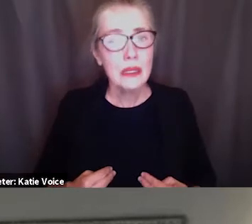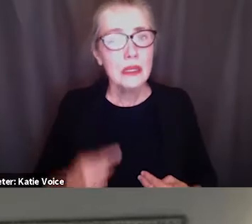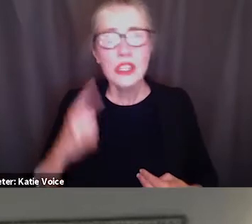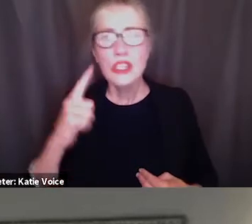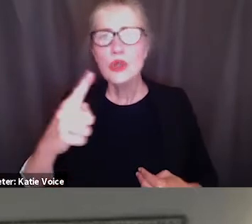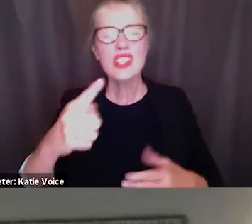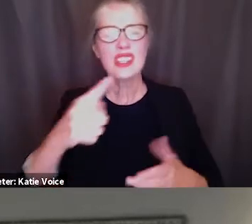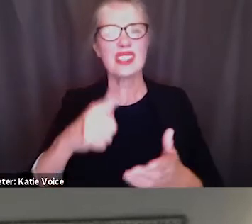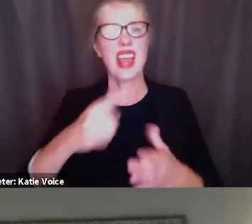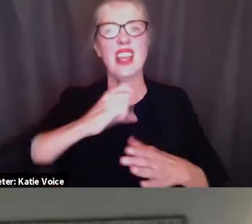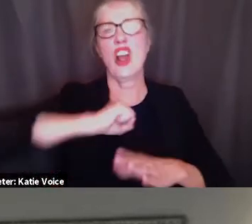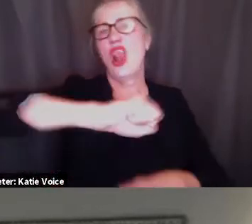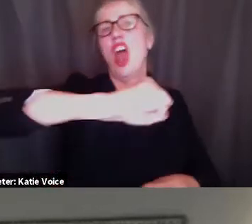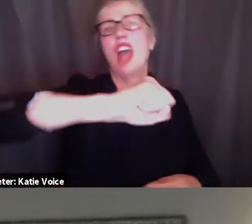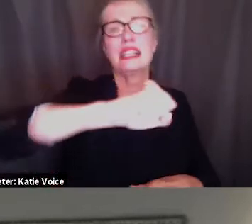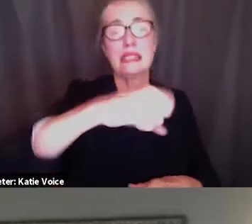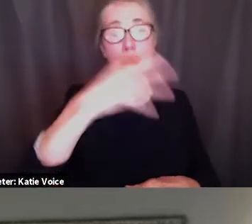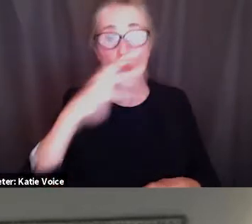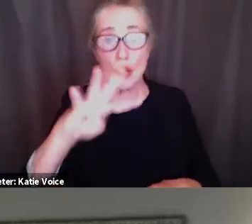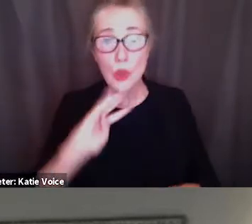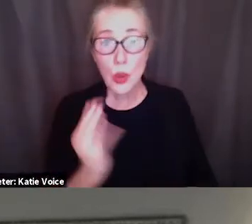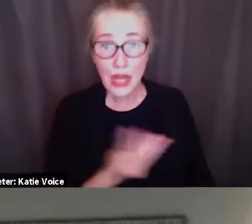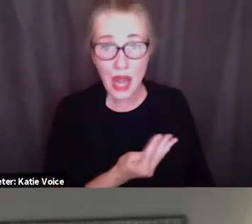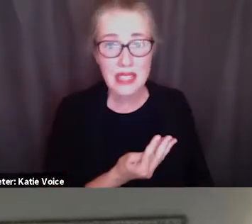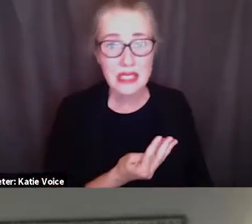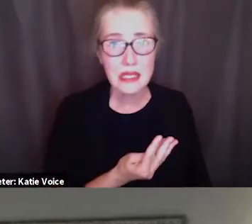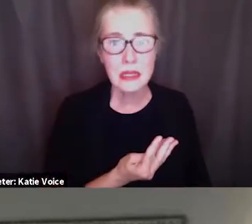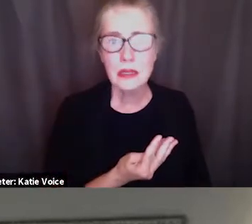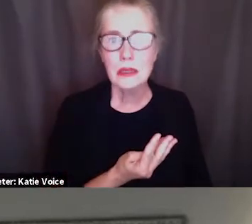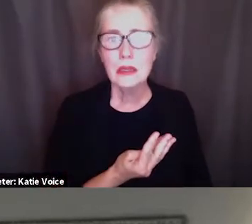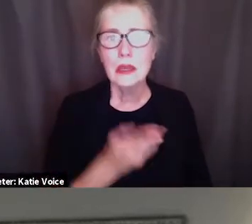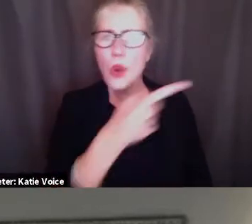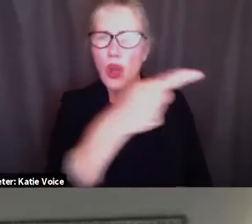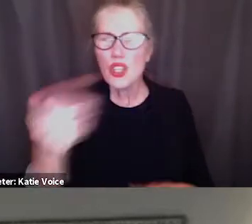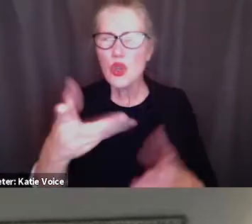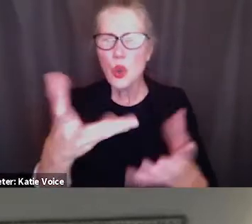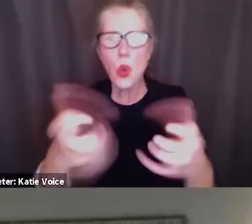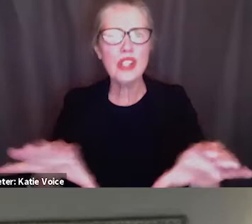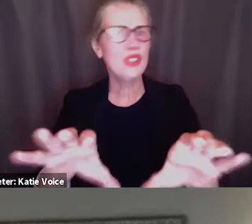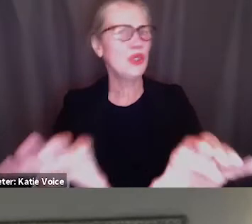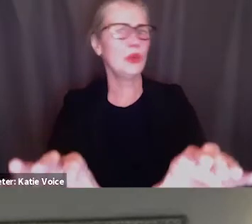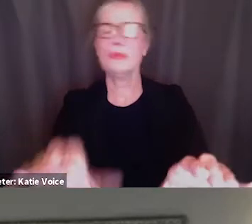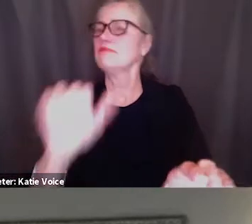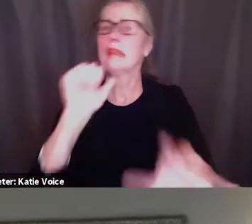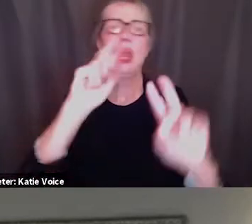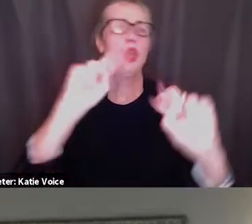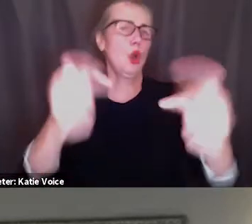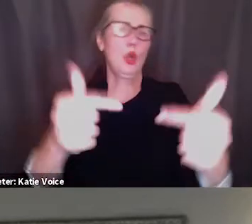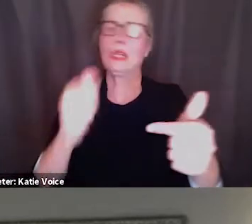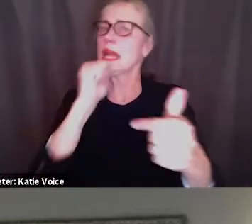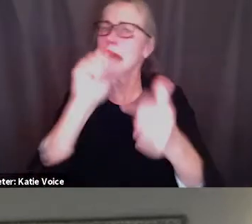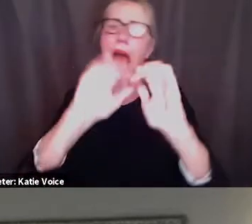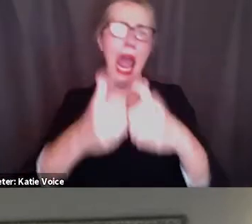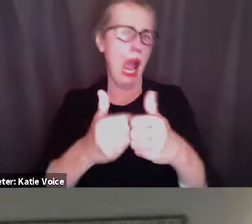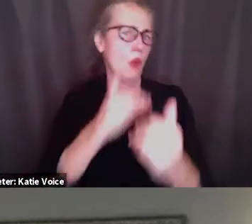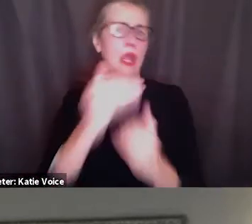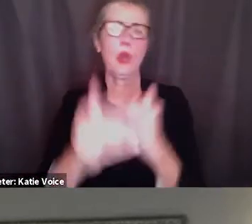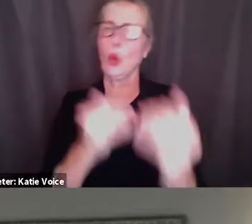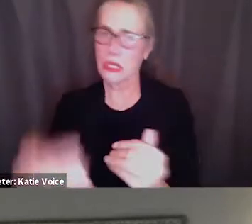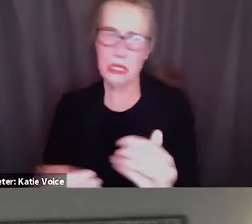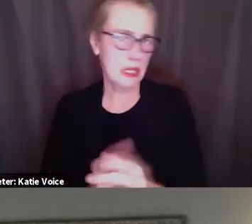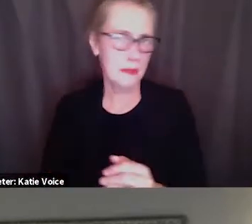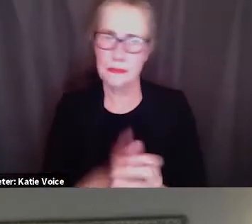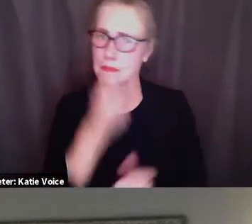us out, ignoring us, doing just what you want to do. That's not how it works. This is